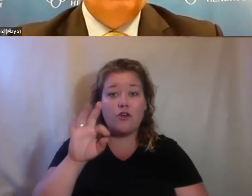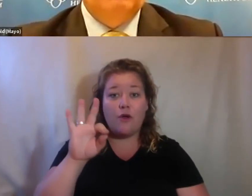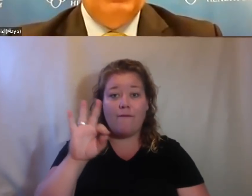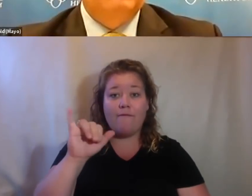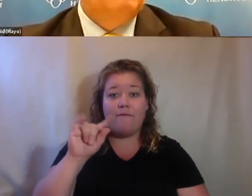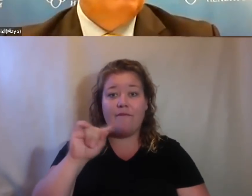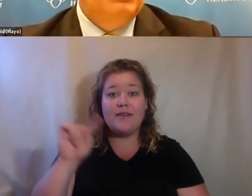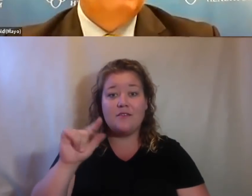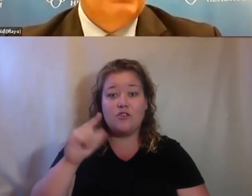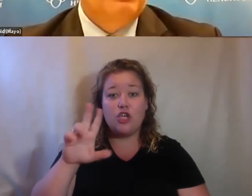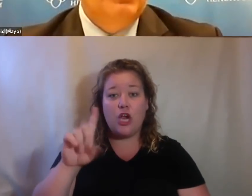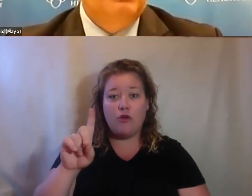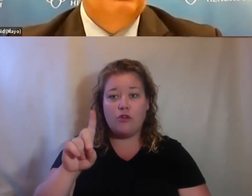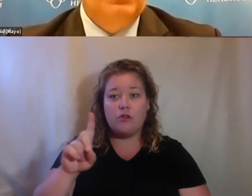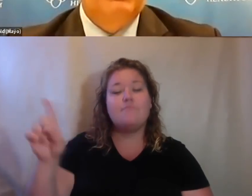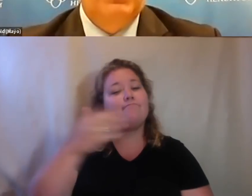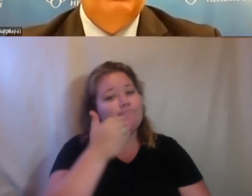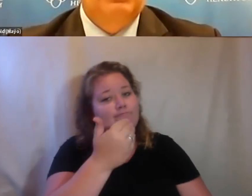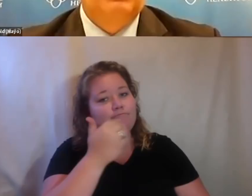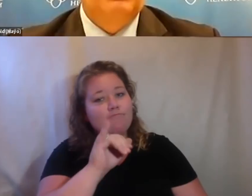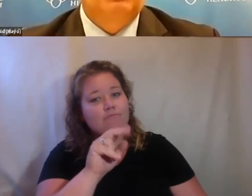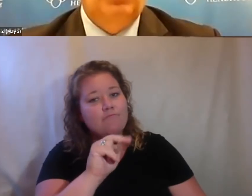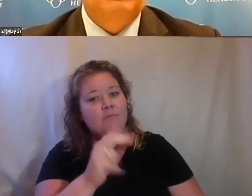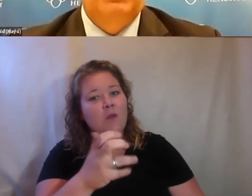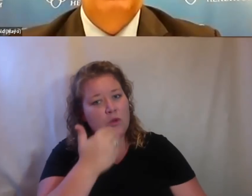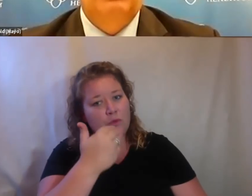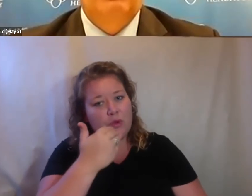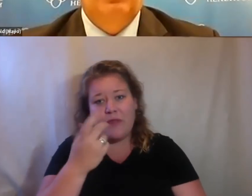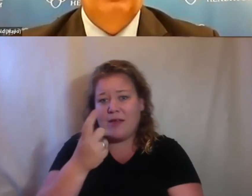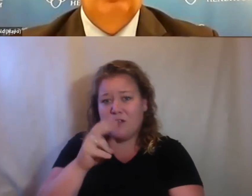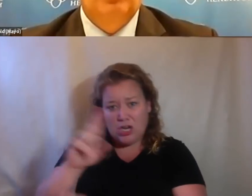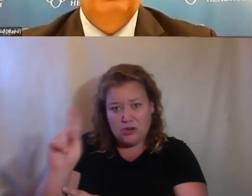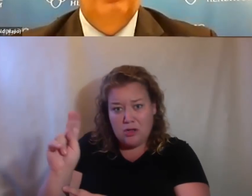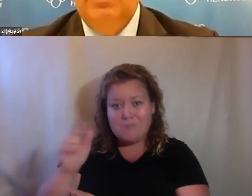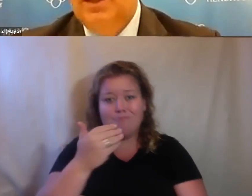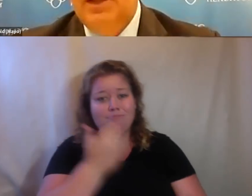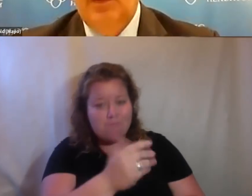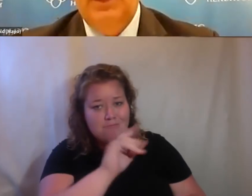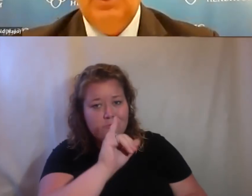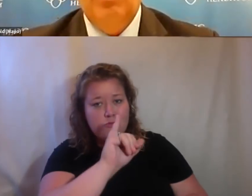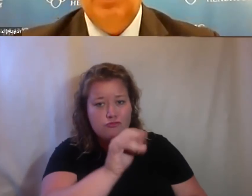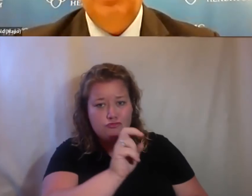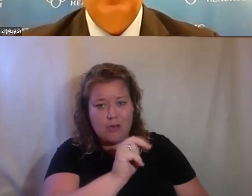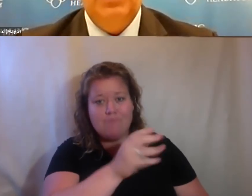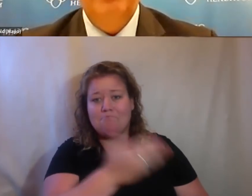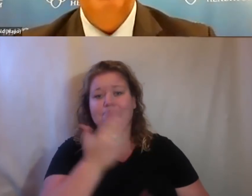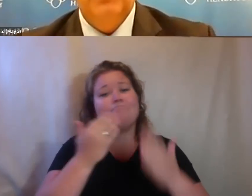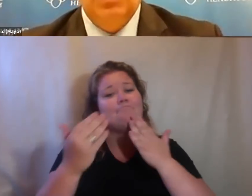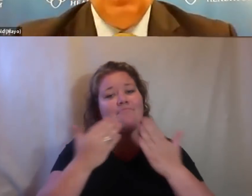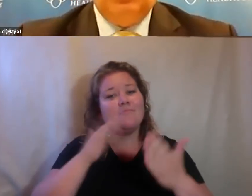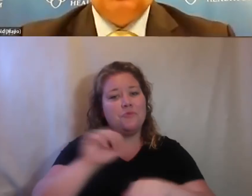Thank you, Jennifer. And I just, take this opportunity to thank Dr. Kowalski and Jennifer for all the hard work they've put into this. They've really done a remarkably good